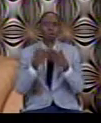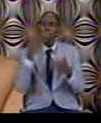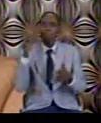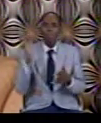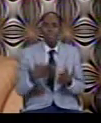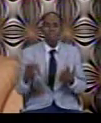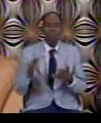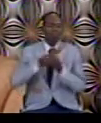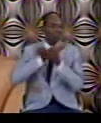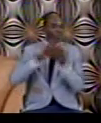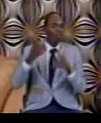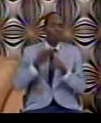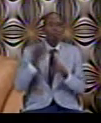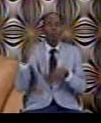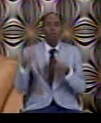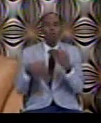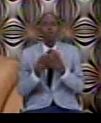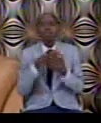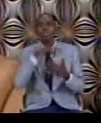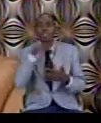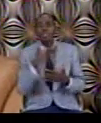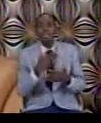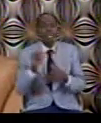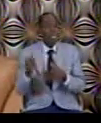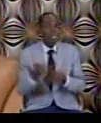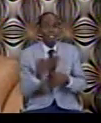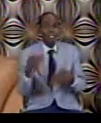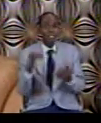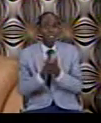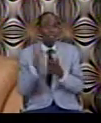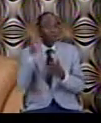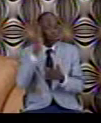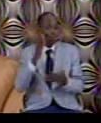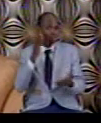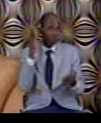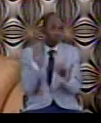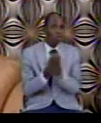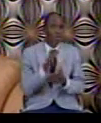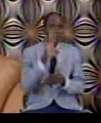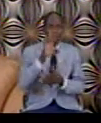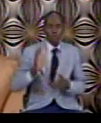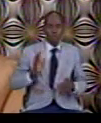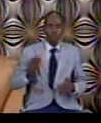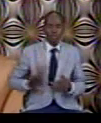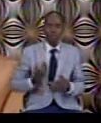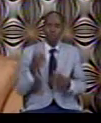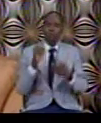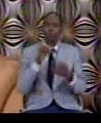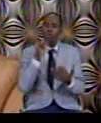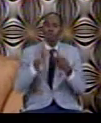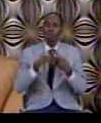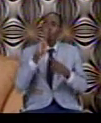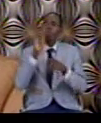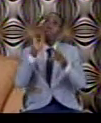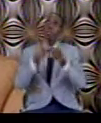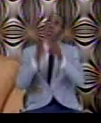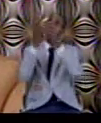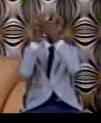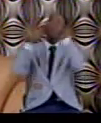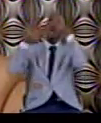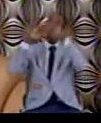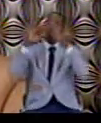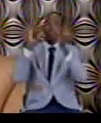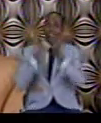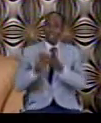all iniquity. Anything that will hinder that soul spending eternity with God in heaven, that